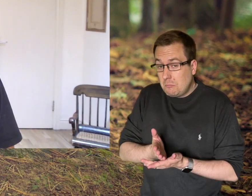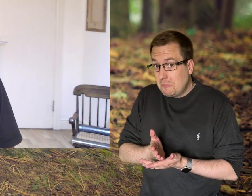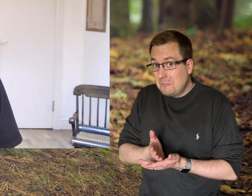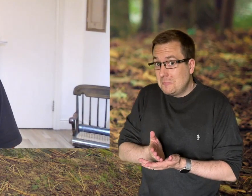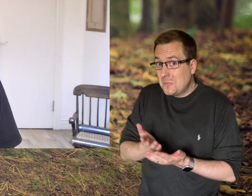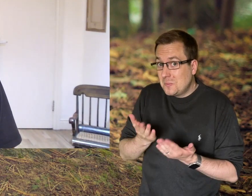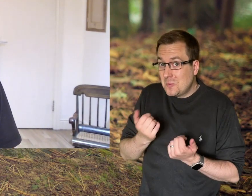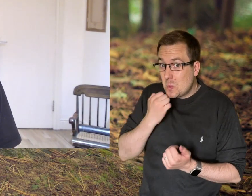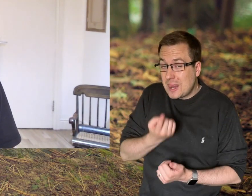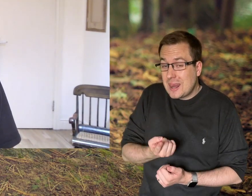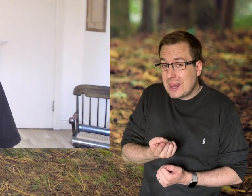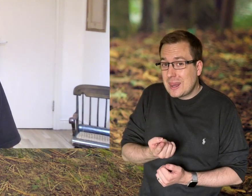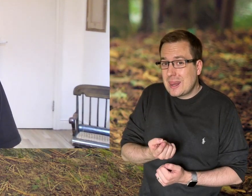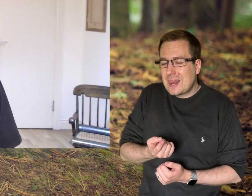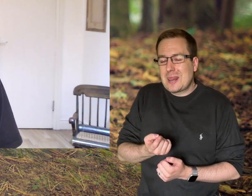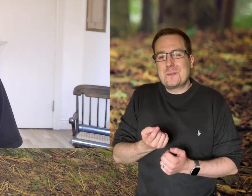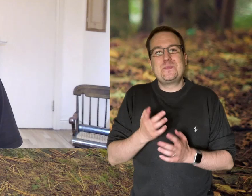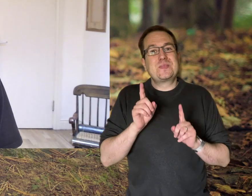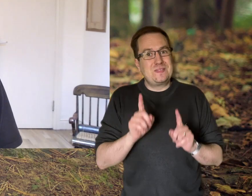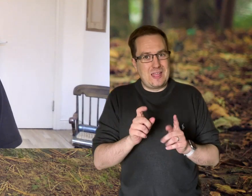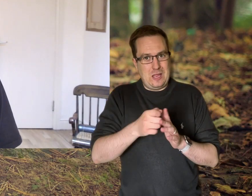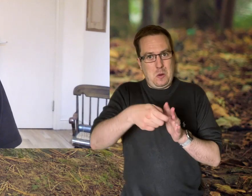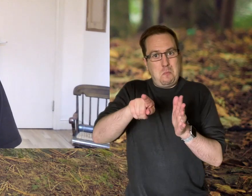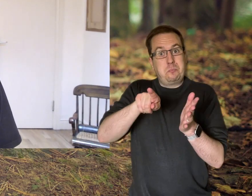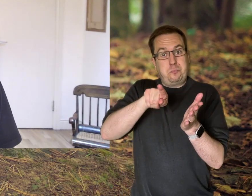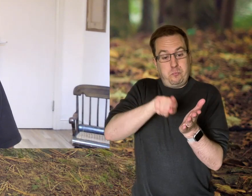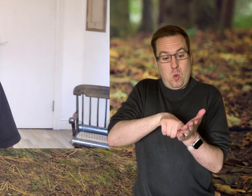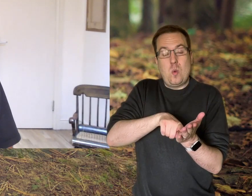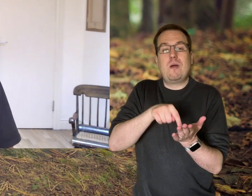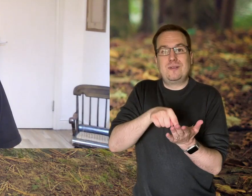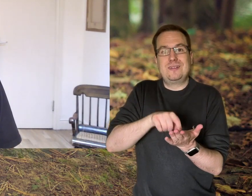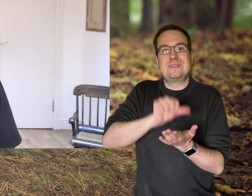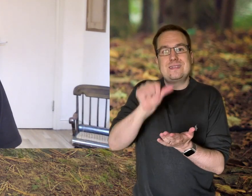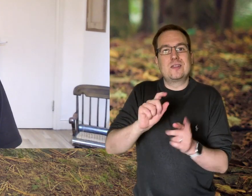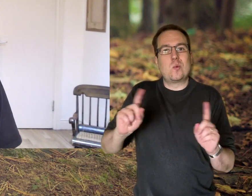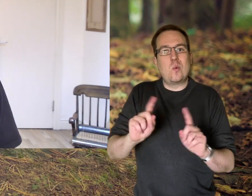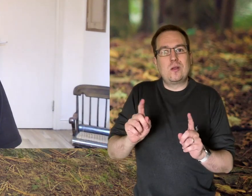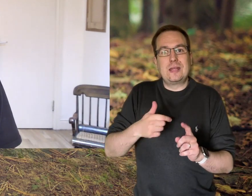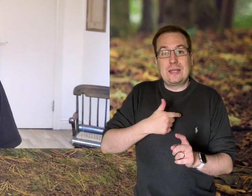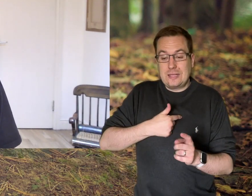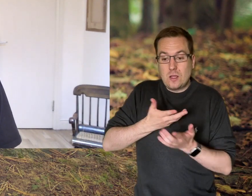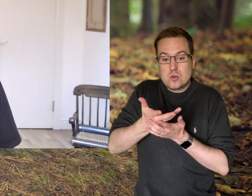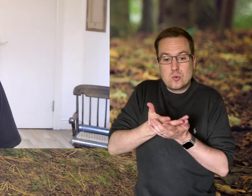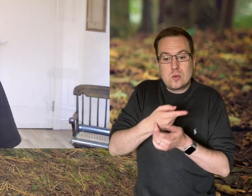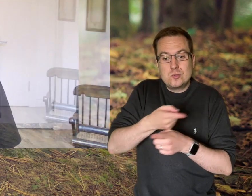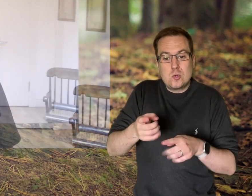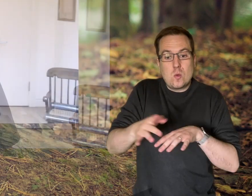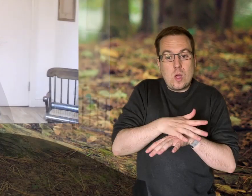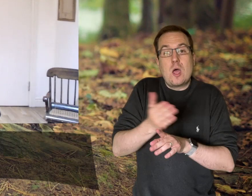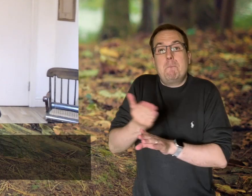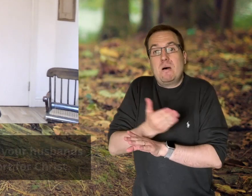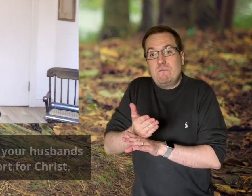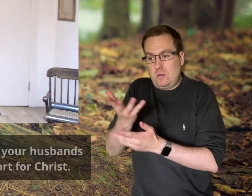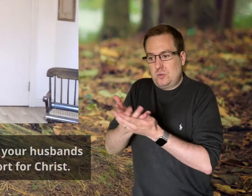Paul then goes on to do something else that would have been shocking to us, his listeners. He addresses the wives before the husbands.